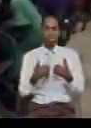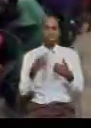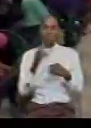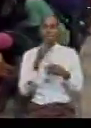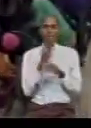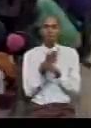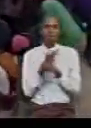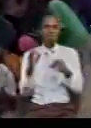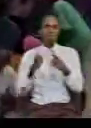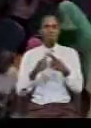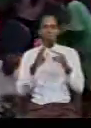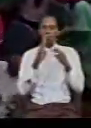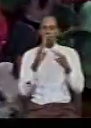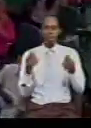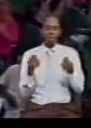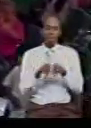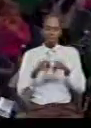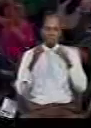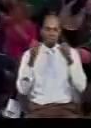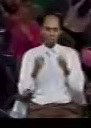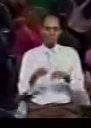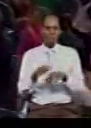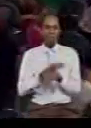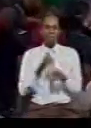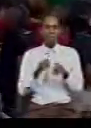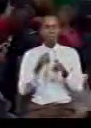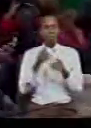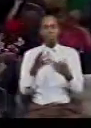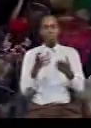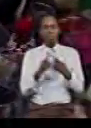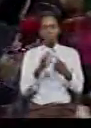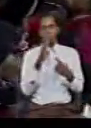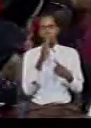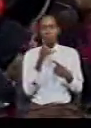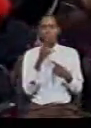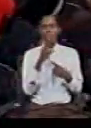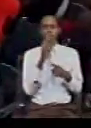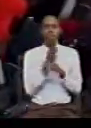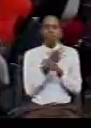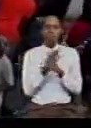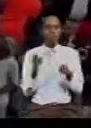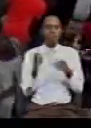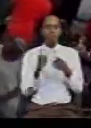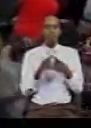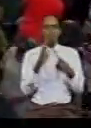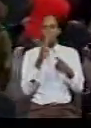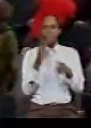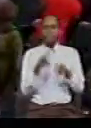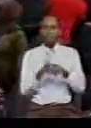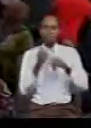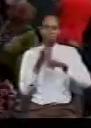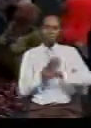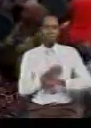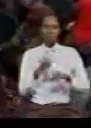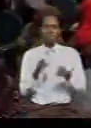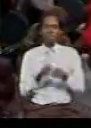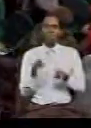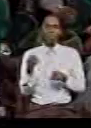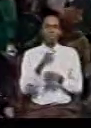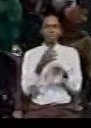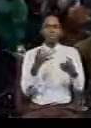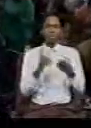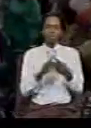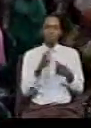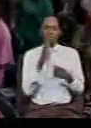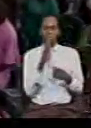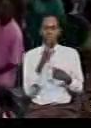to be as powerful as you want to be. You are free to be as protected as you want to be. You are free to